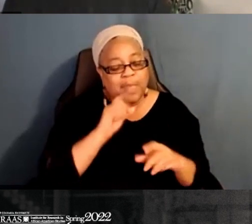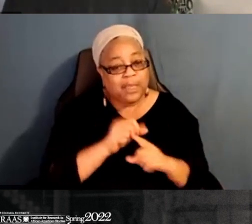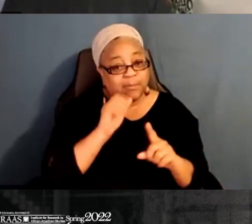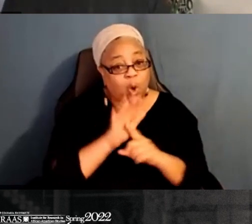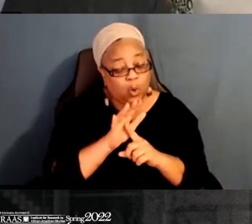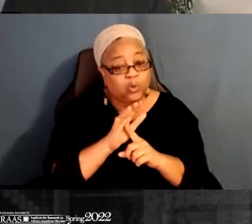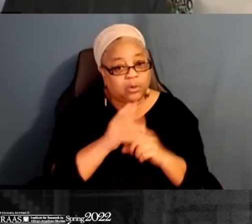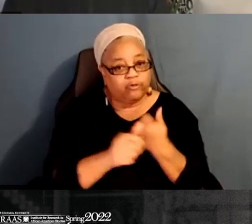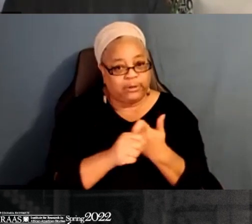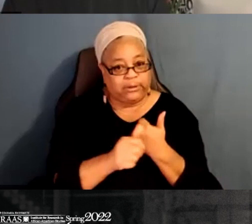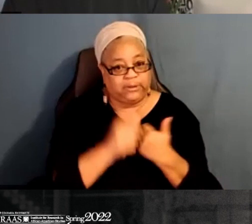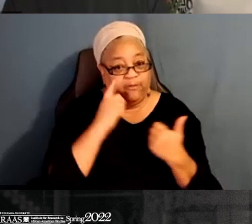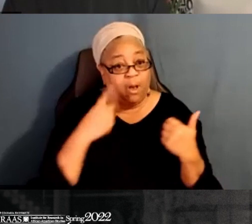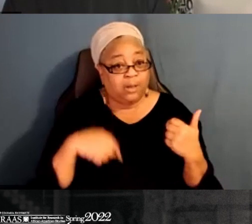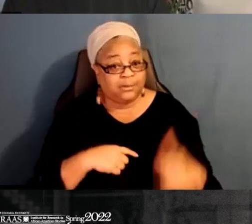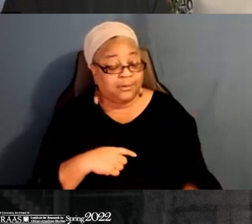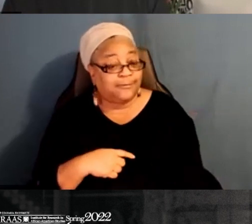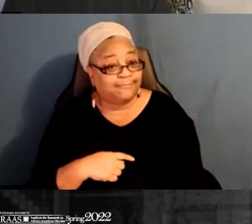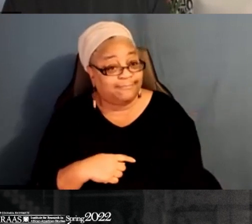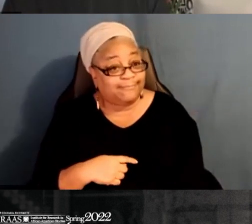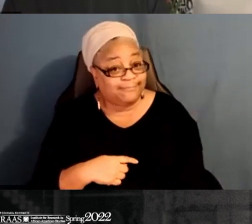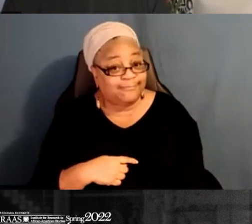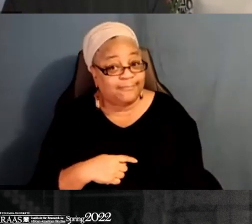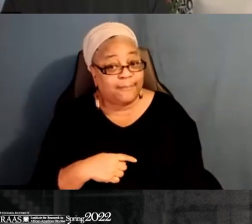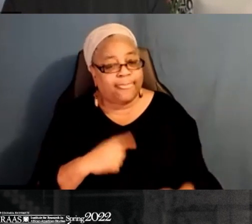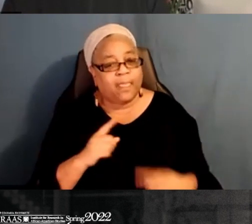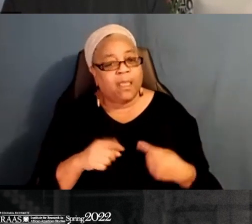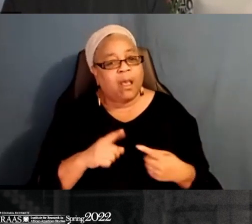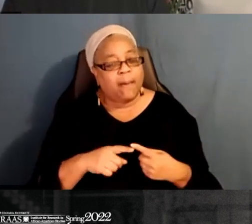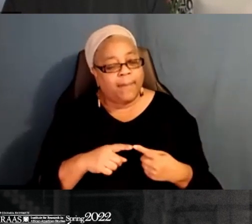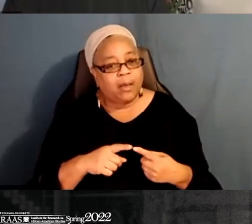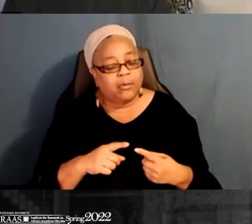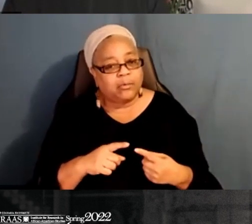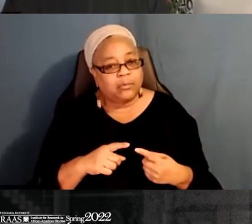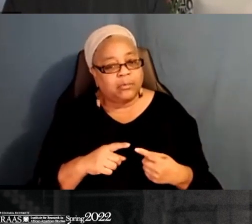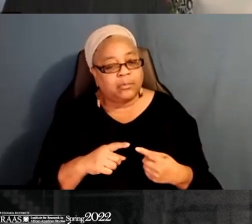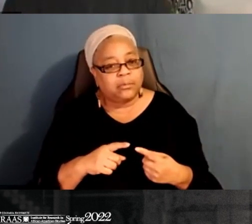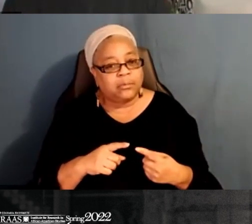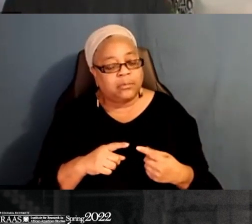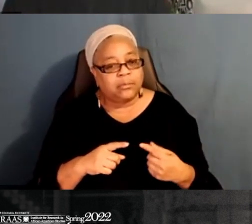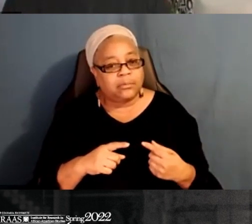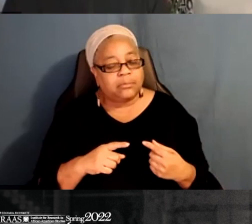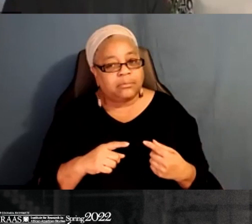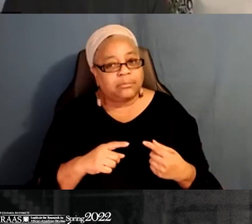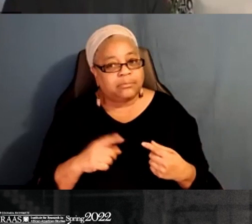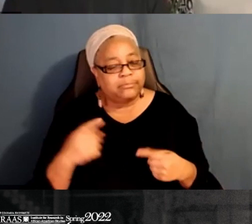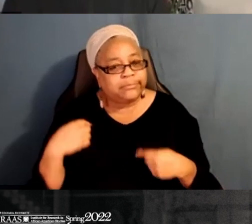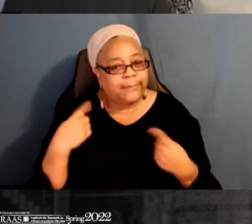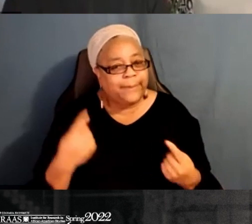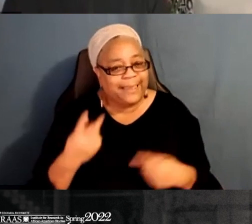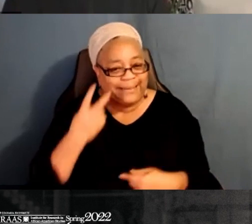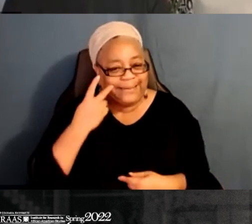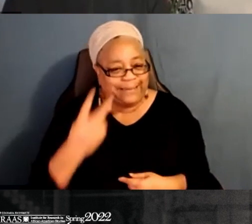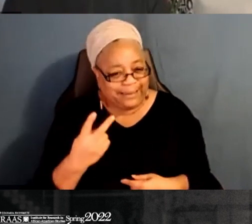are for us about being seen in all of our, right, in all